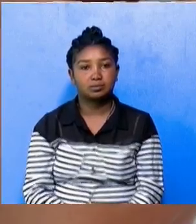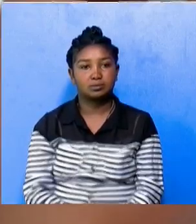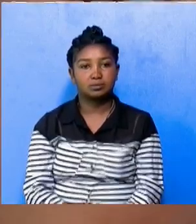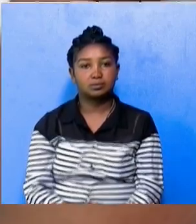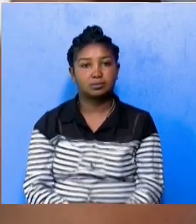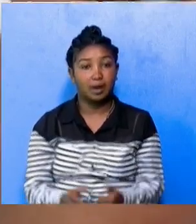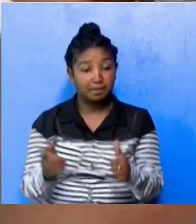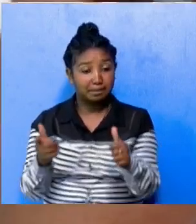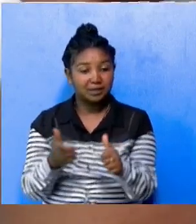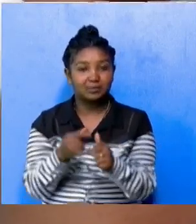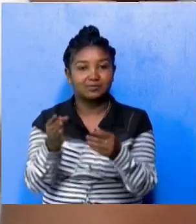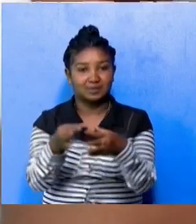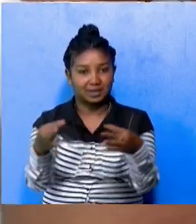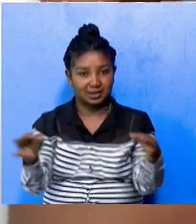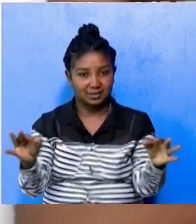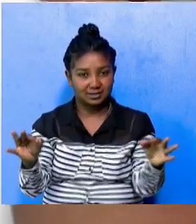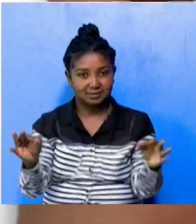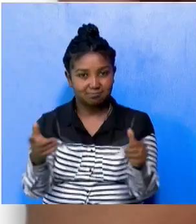of the sentence.